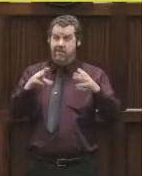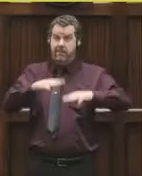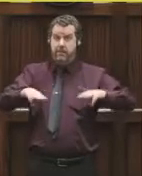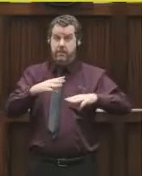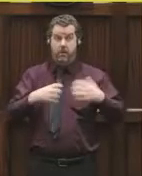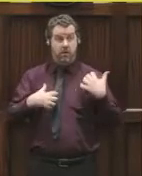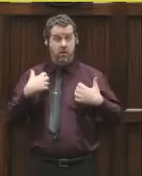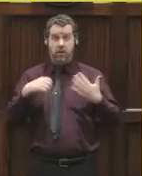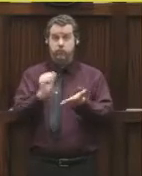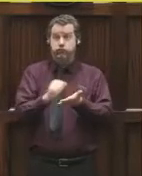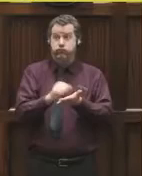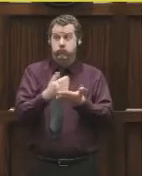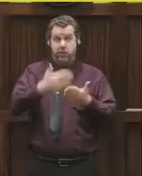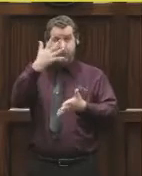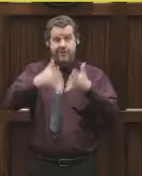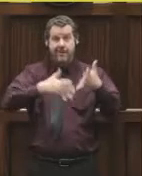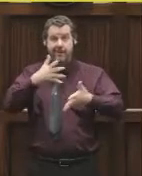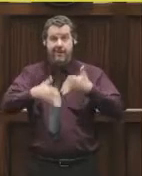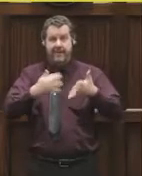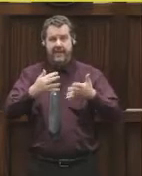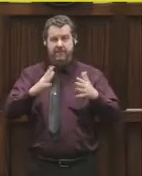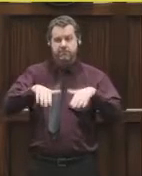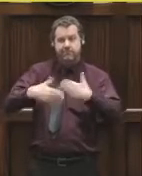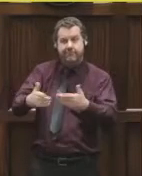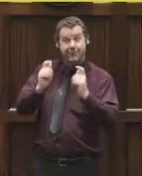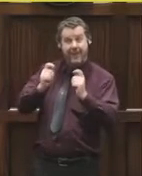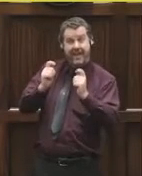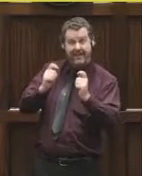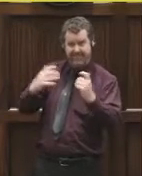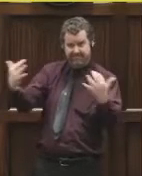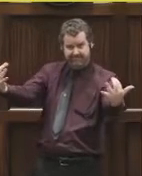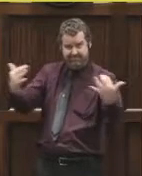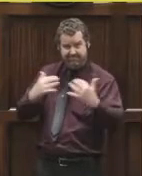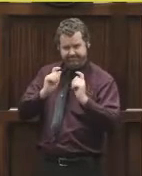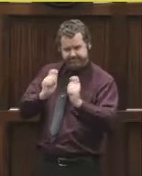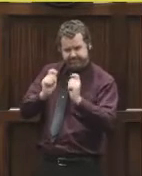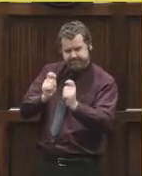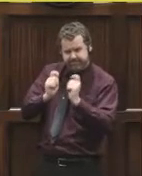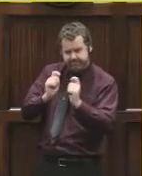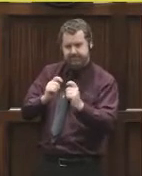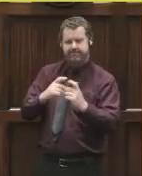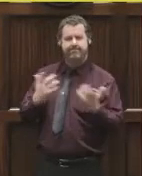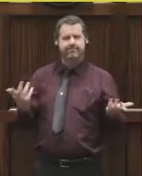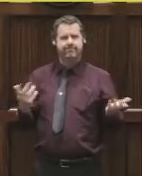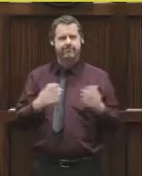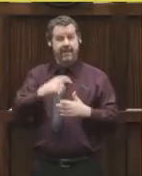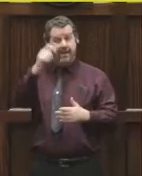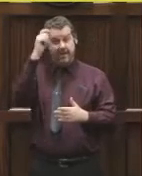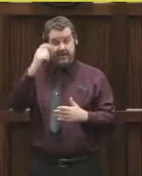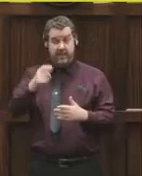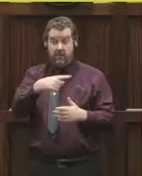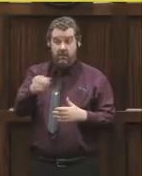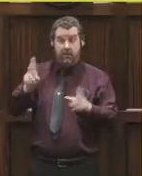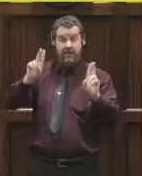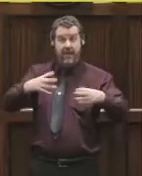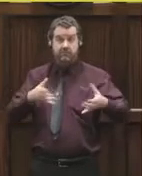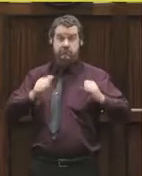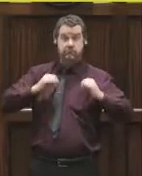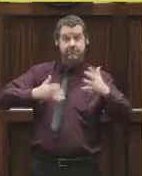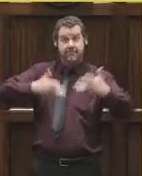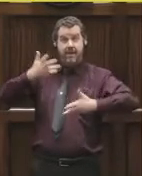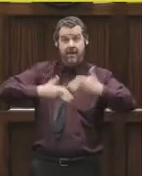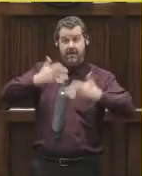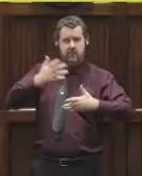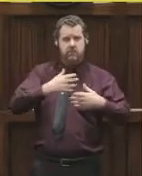workers, if there was courses and training to do that. I think it would break down so many of the barriers that deaf people